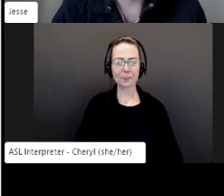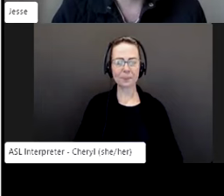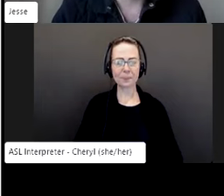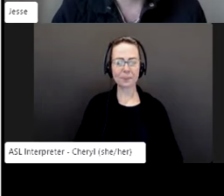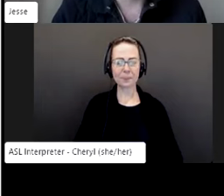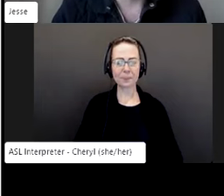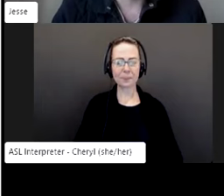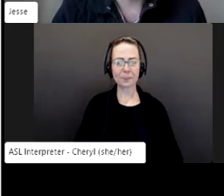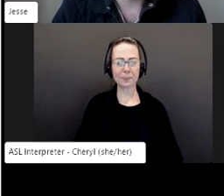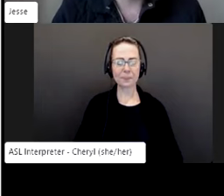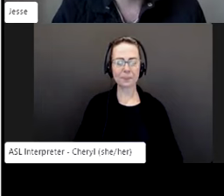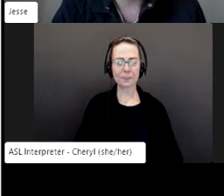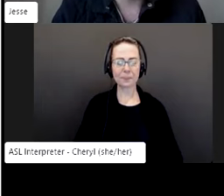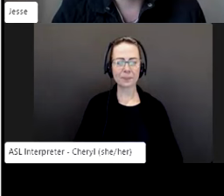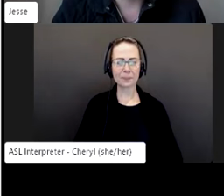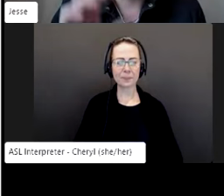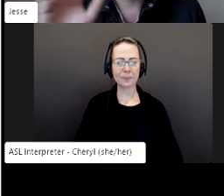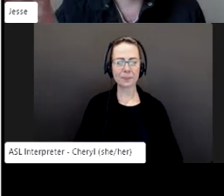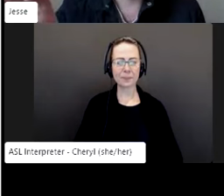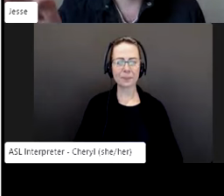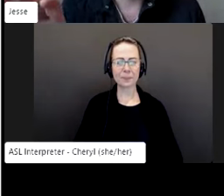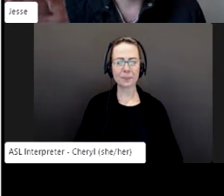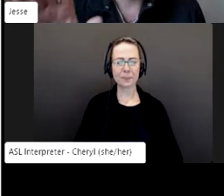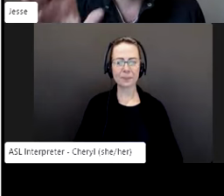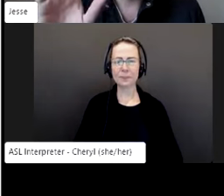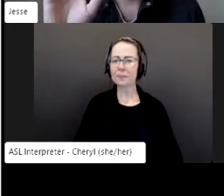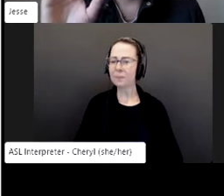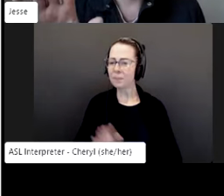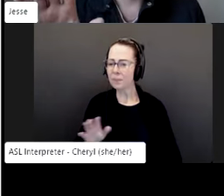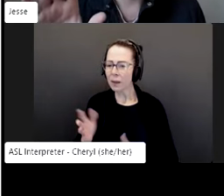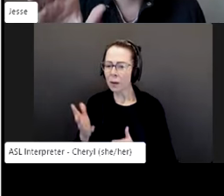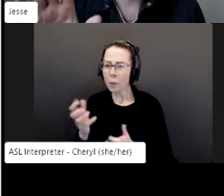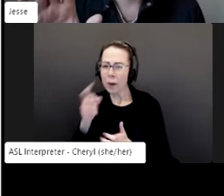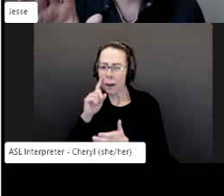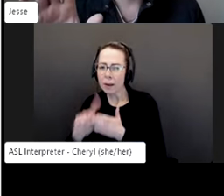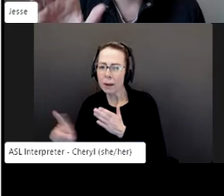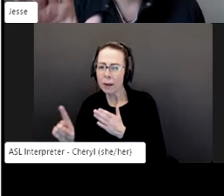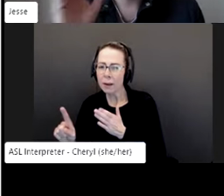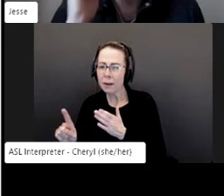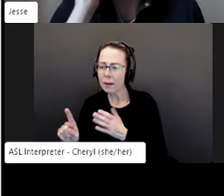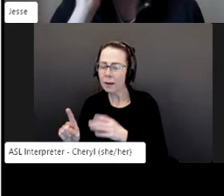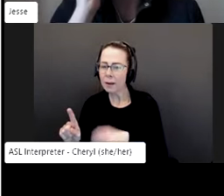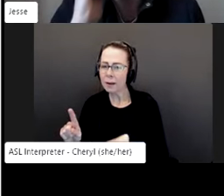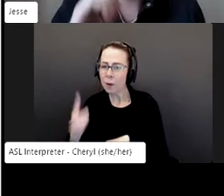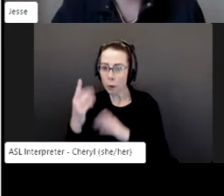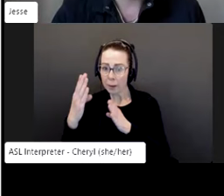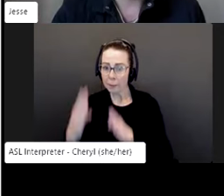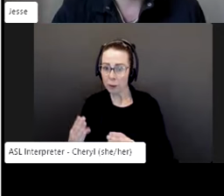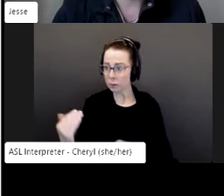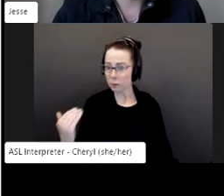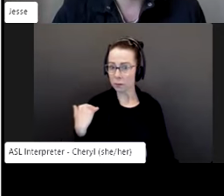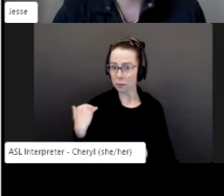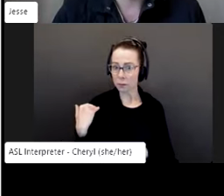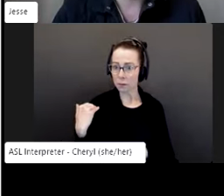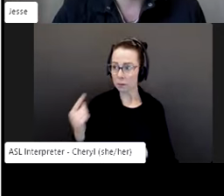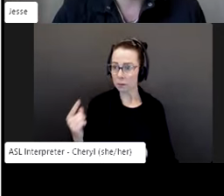I just want to check with one of the other people watching right now. The thing that I'm talking about is, does anyone else have problems with my video